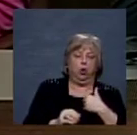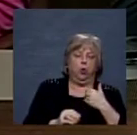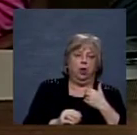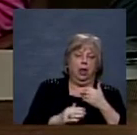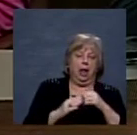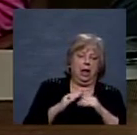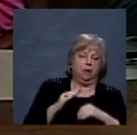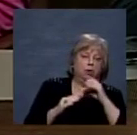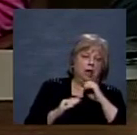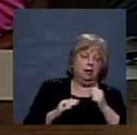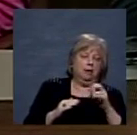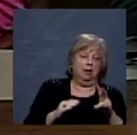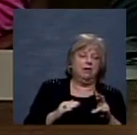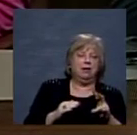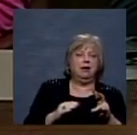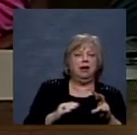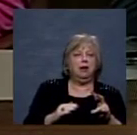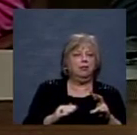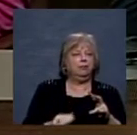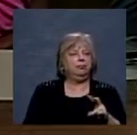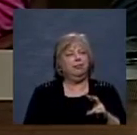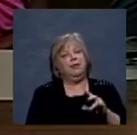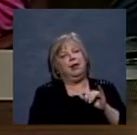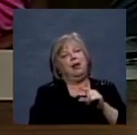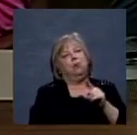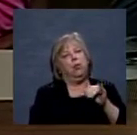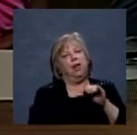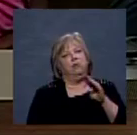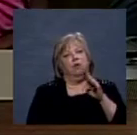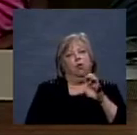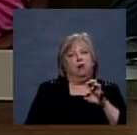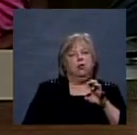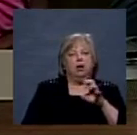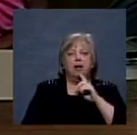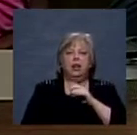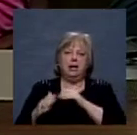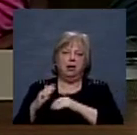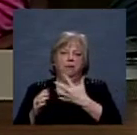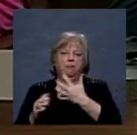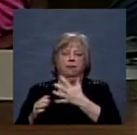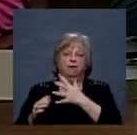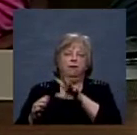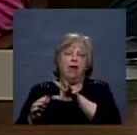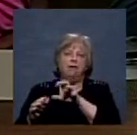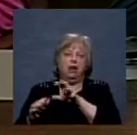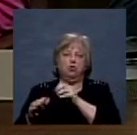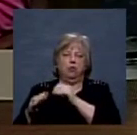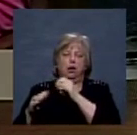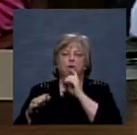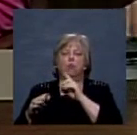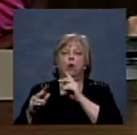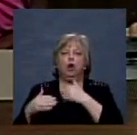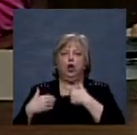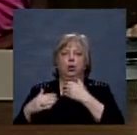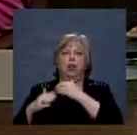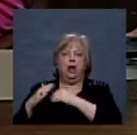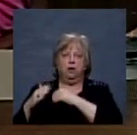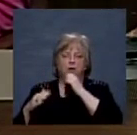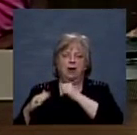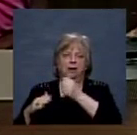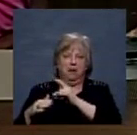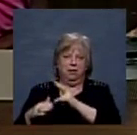that's actually all ages is 1,400 and under 500 as far as the youth under 17. So again, we'll talk